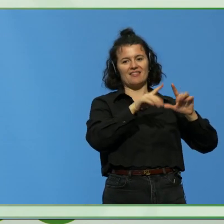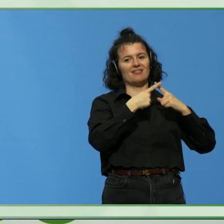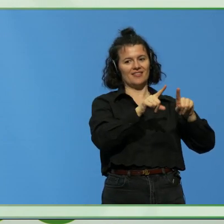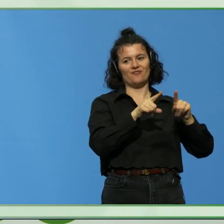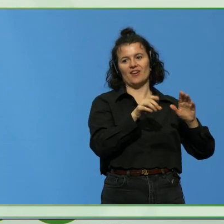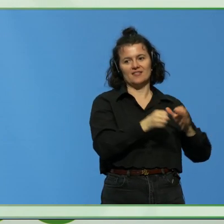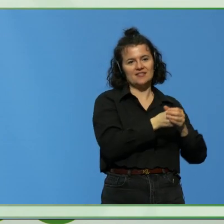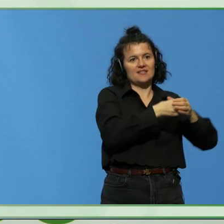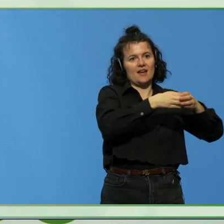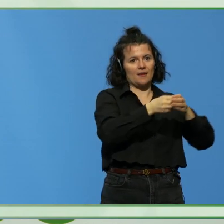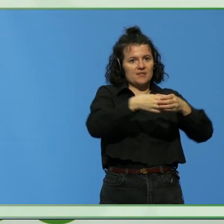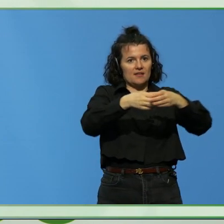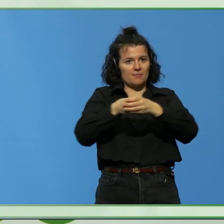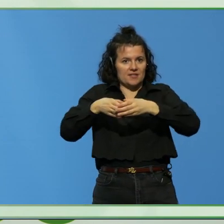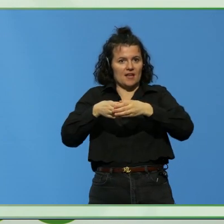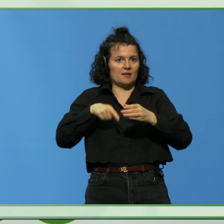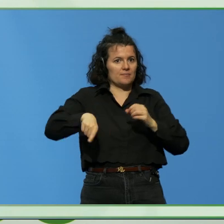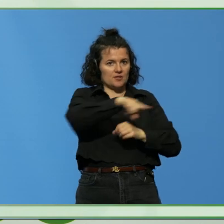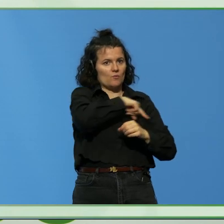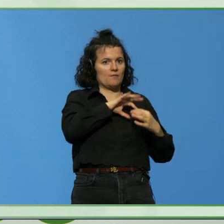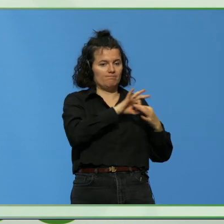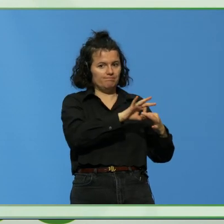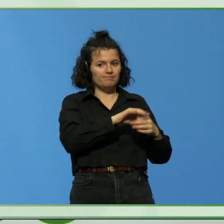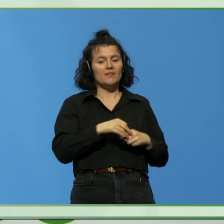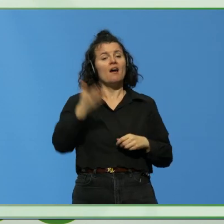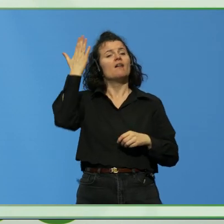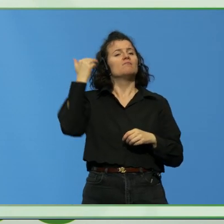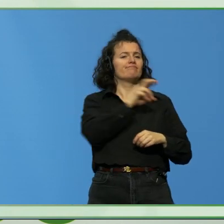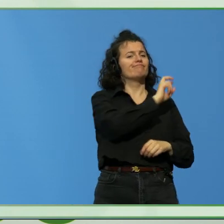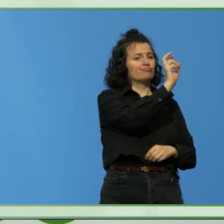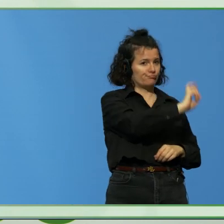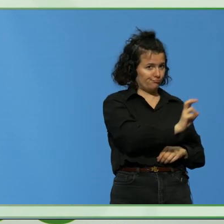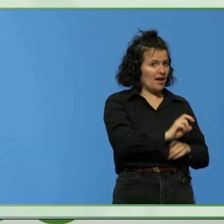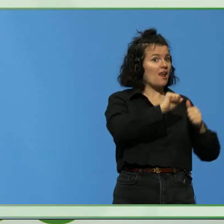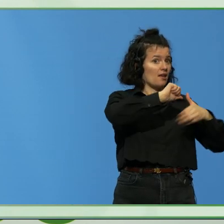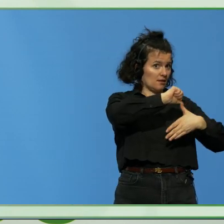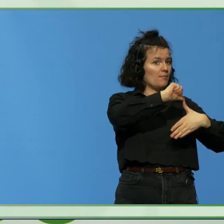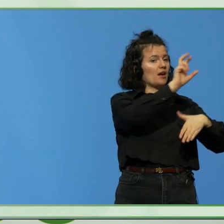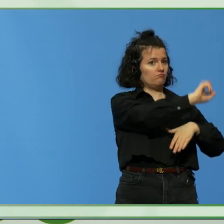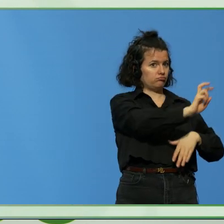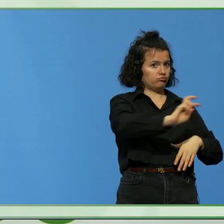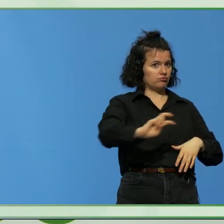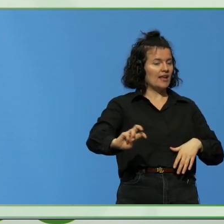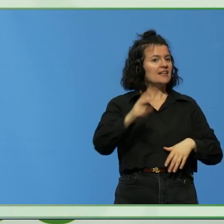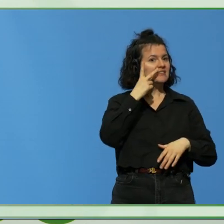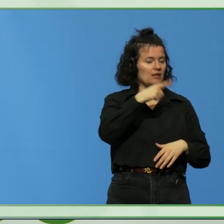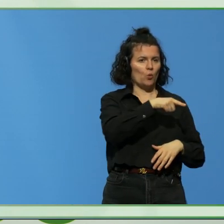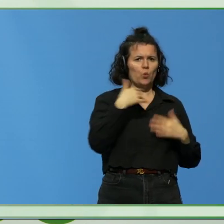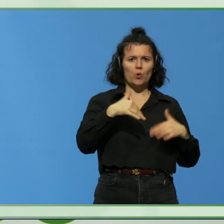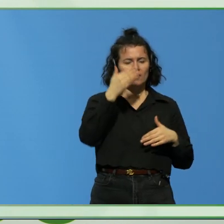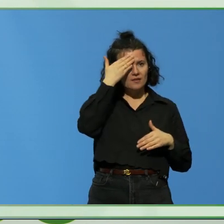region and being so close to the founders in the region, I realized that talent is really everywhere,